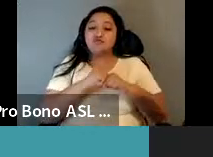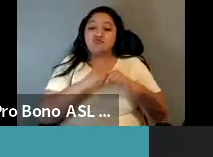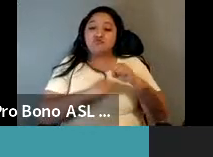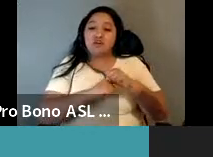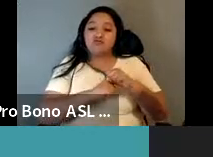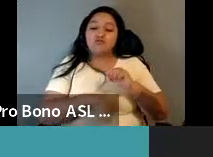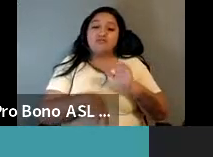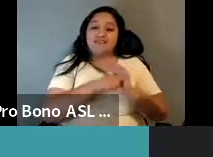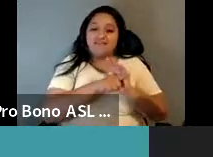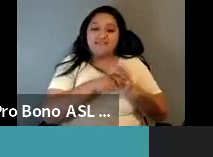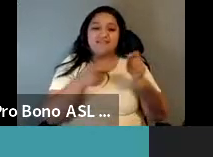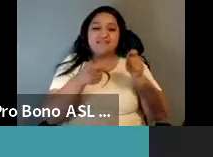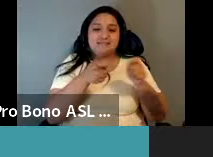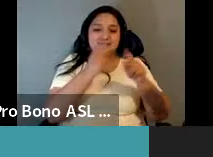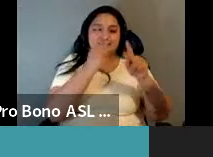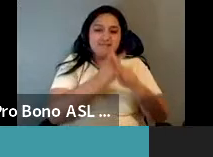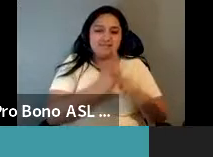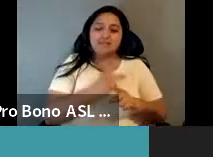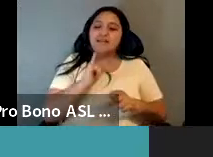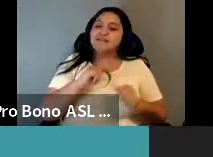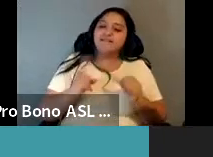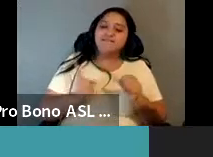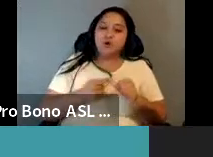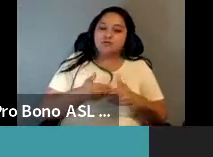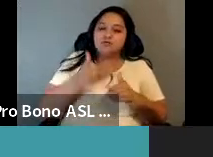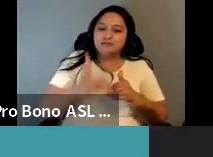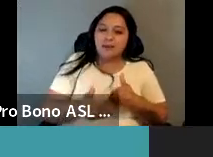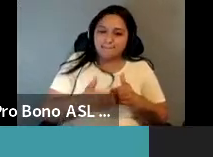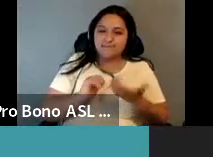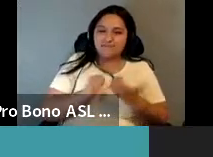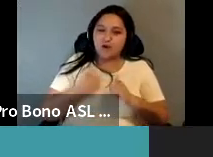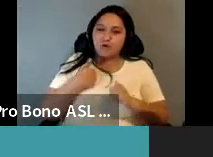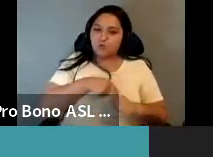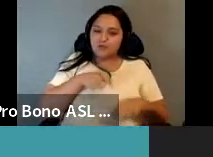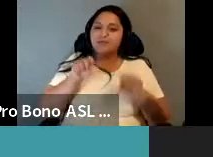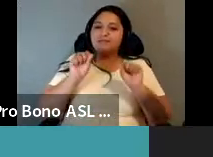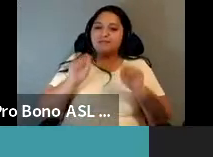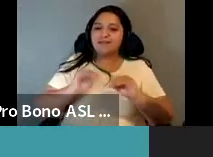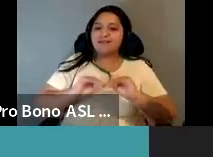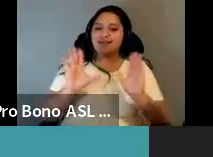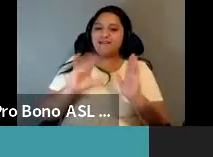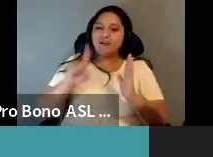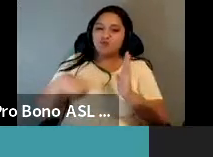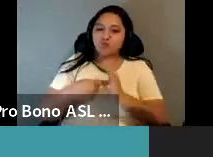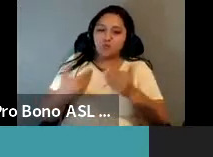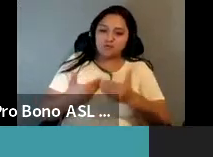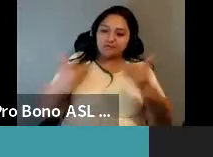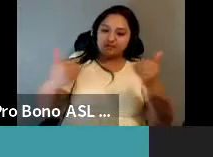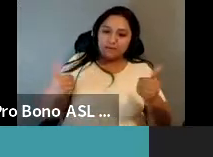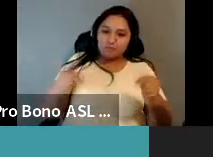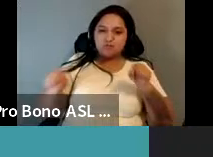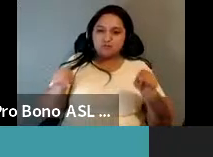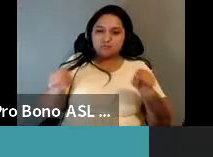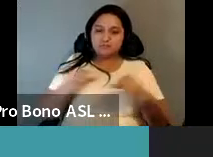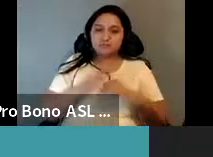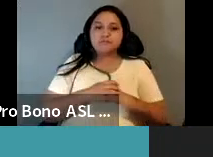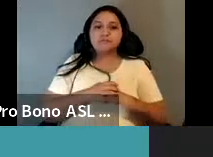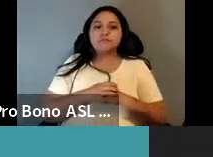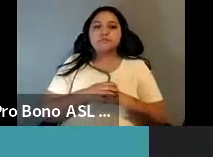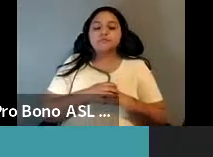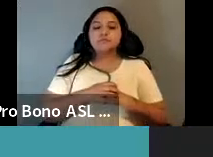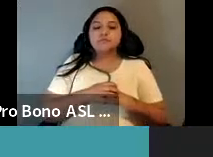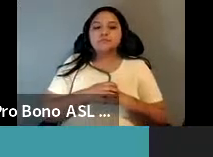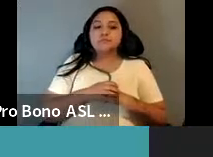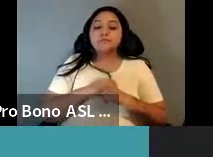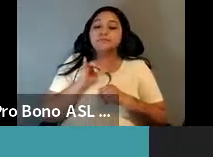step in really thinking about how we clarify the two roles within the department. And then really exciting is the work that the